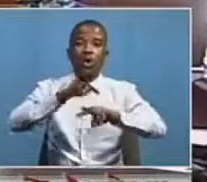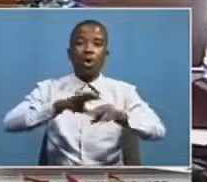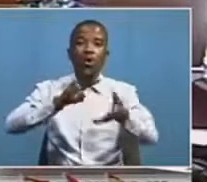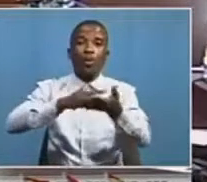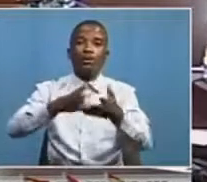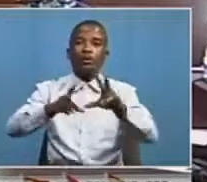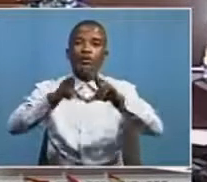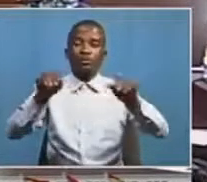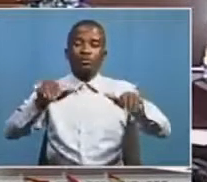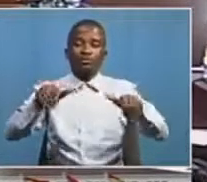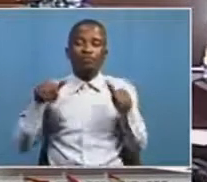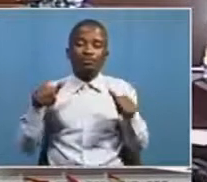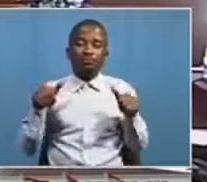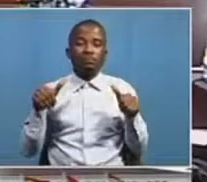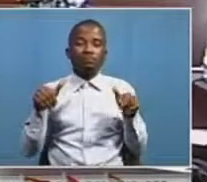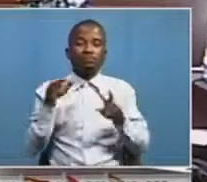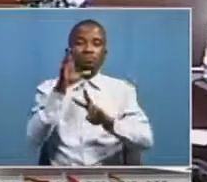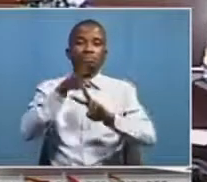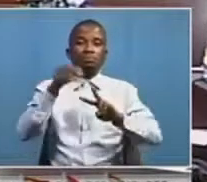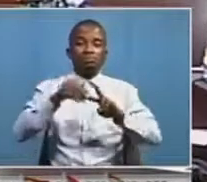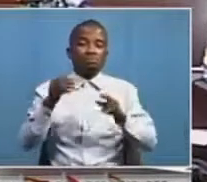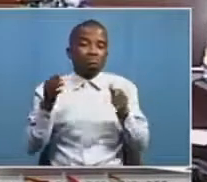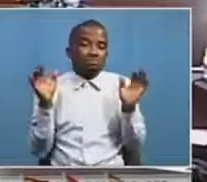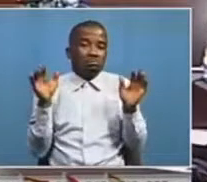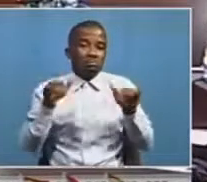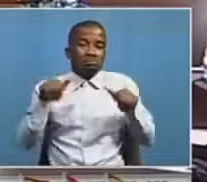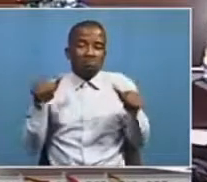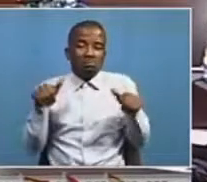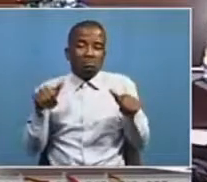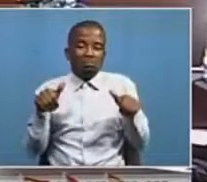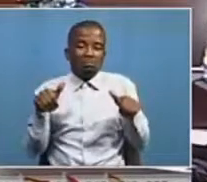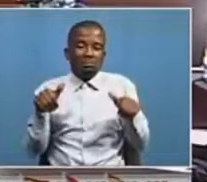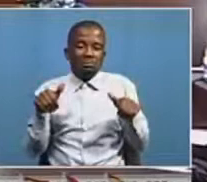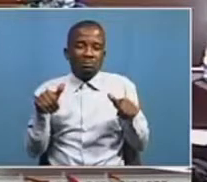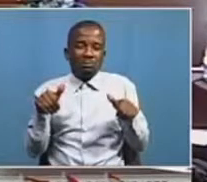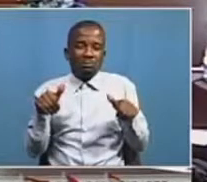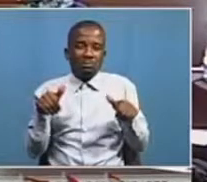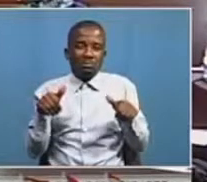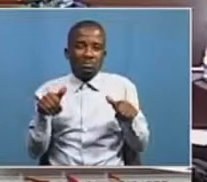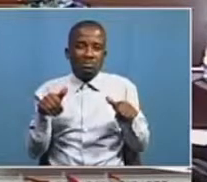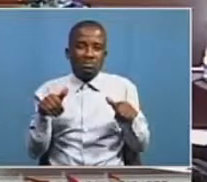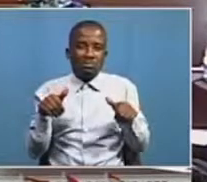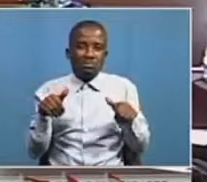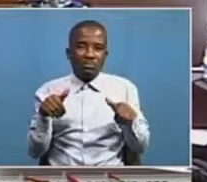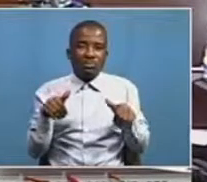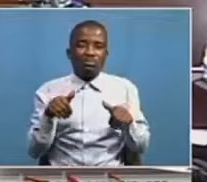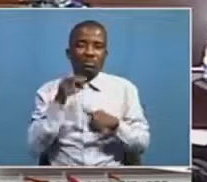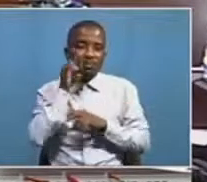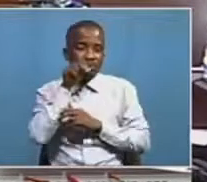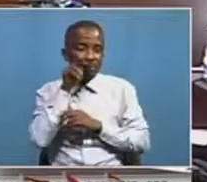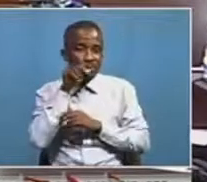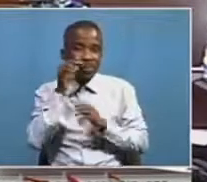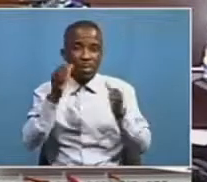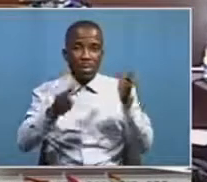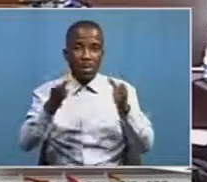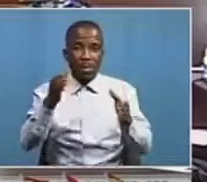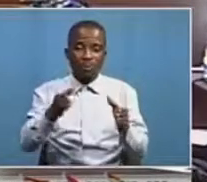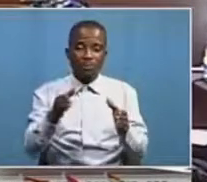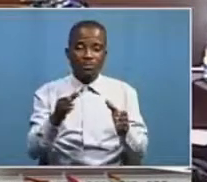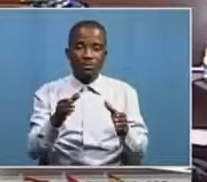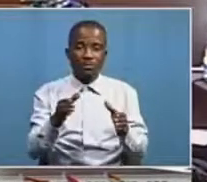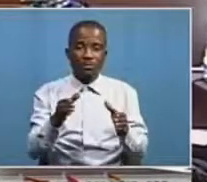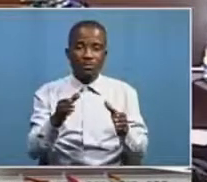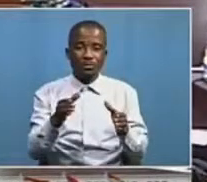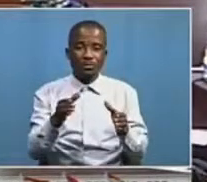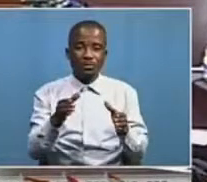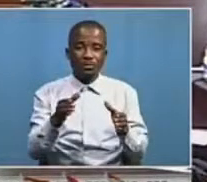not amount to not calling evidence or failure to call evidence." End of quote. The Nigerian Court of